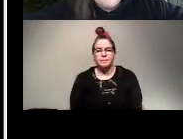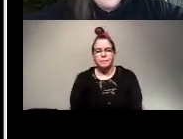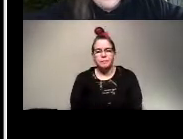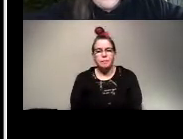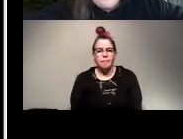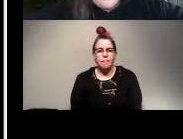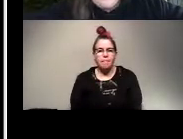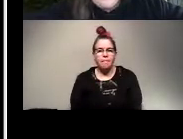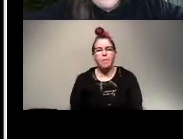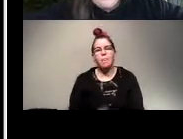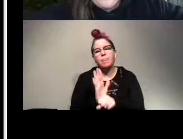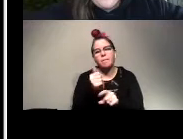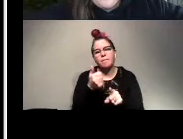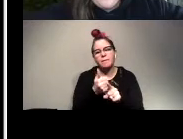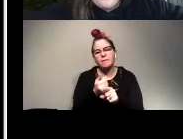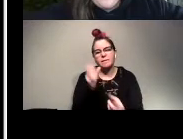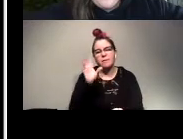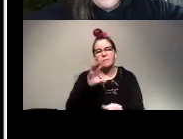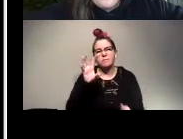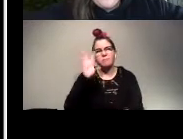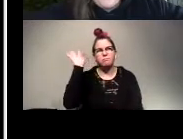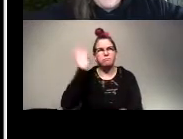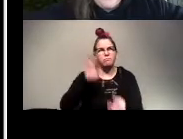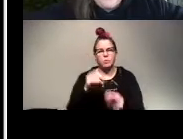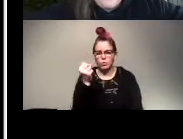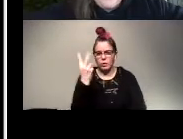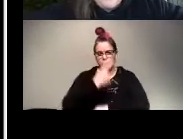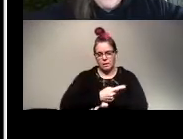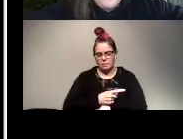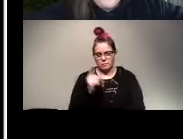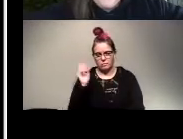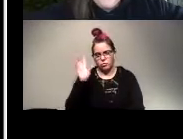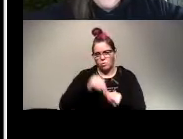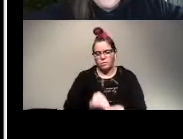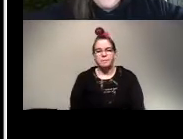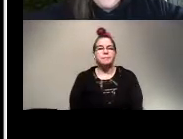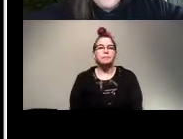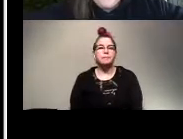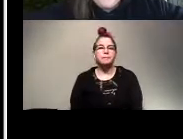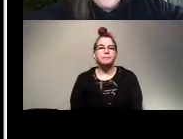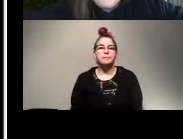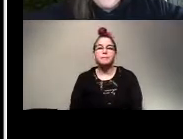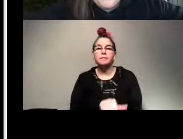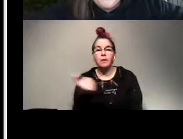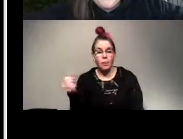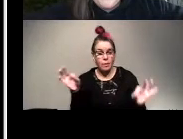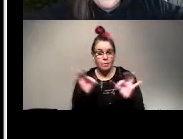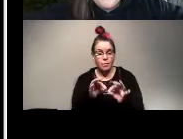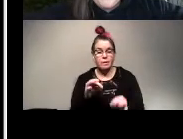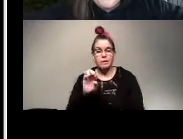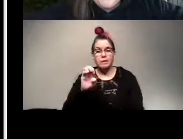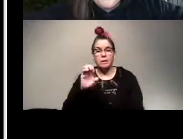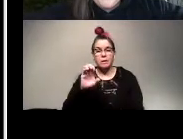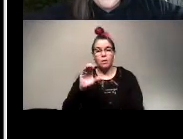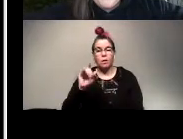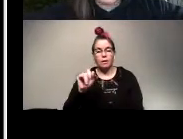Or the movie itself is about 11 days or 12 days total. And the other thing you need to know is that the E. coli are white and the medium